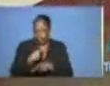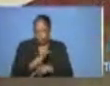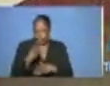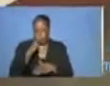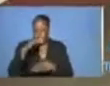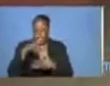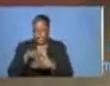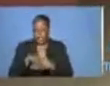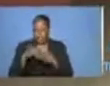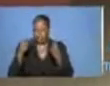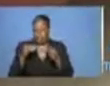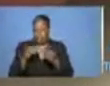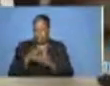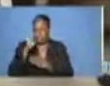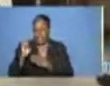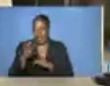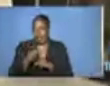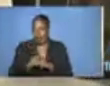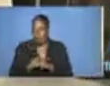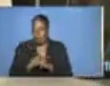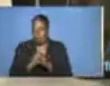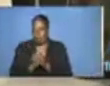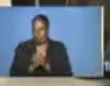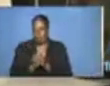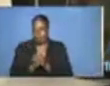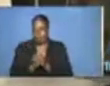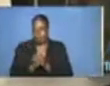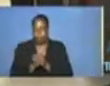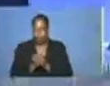stores by month's end. For the Bahamas Tonight, I'm Lloyd Allen.